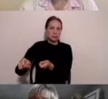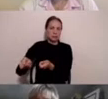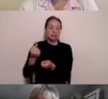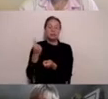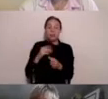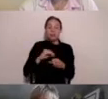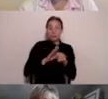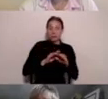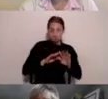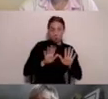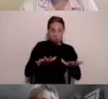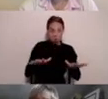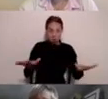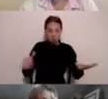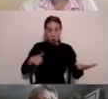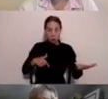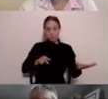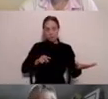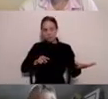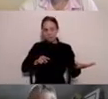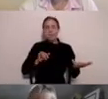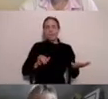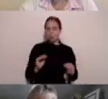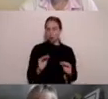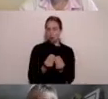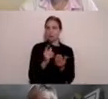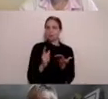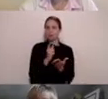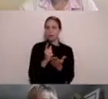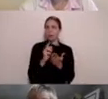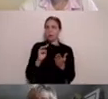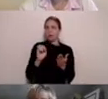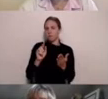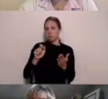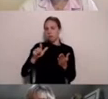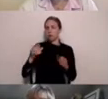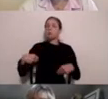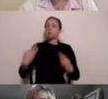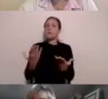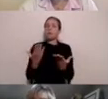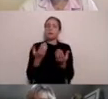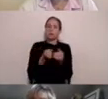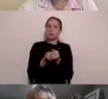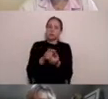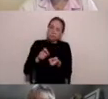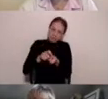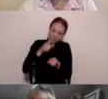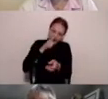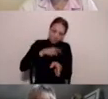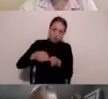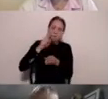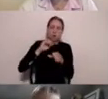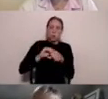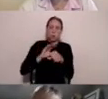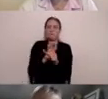we used that office hours model to offer weekly sessions specifically to COVID-related discussions, really for those parent